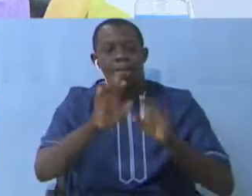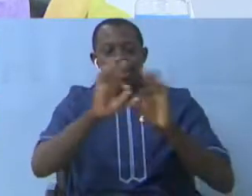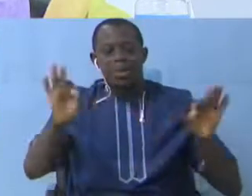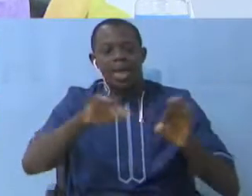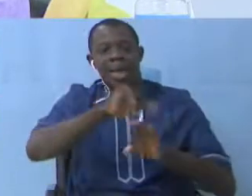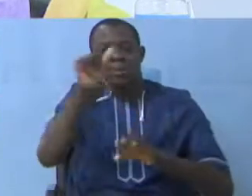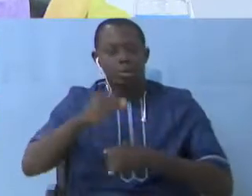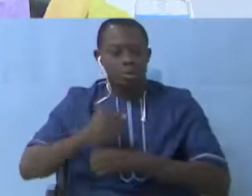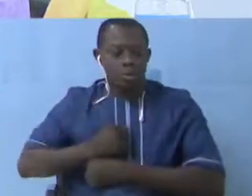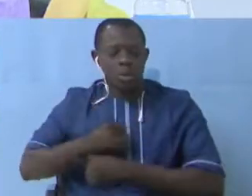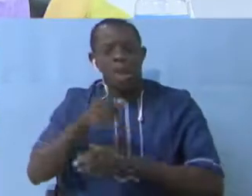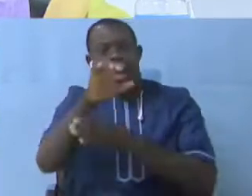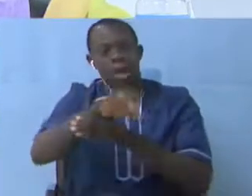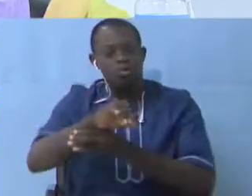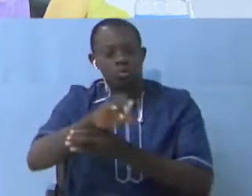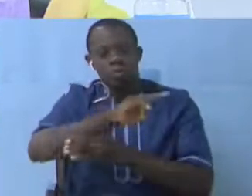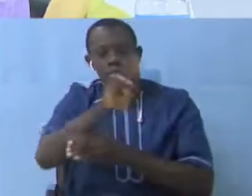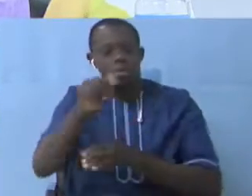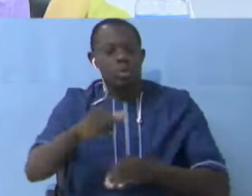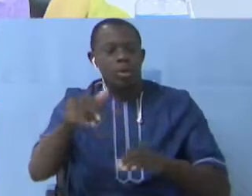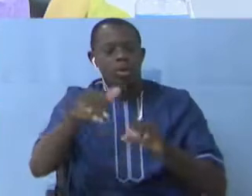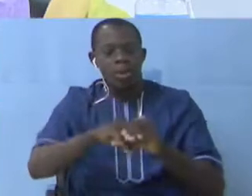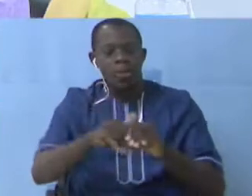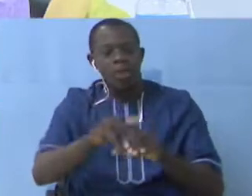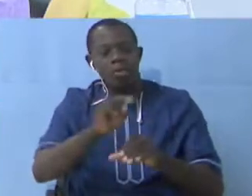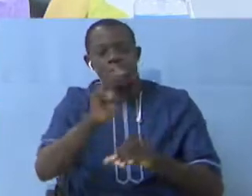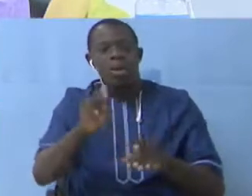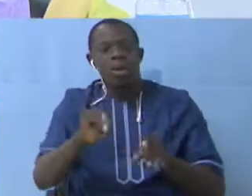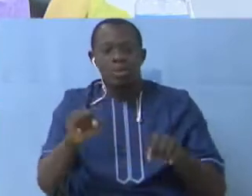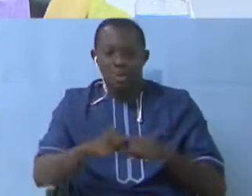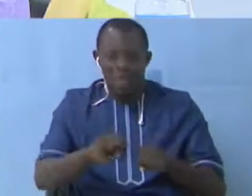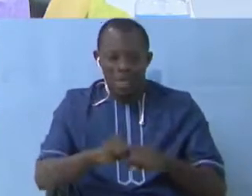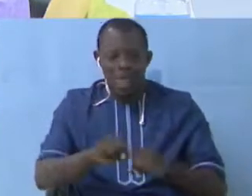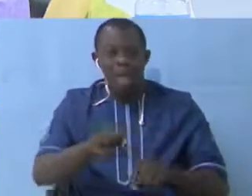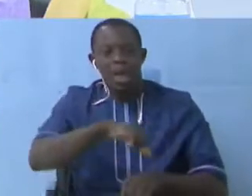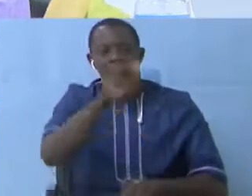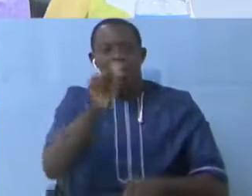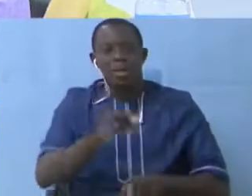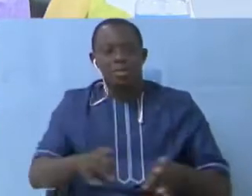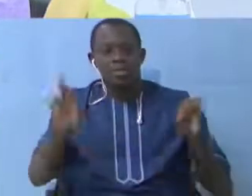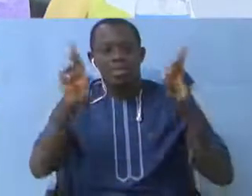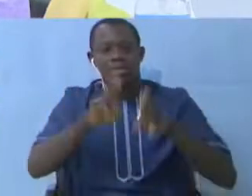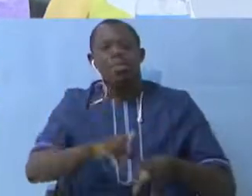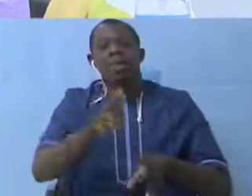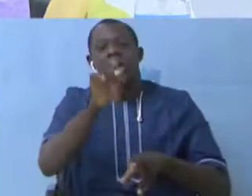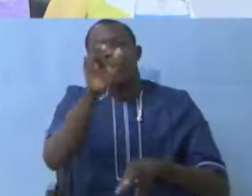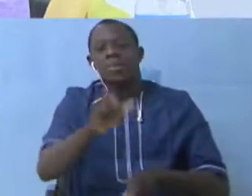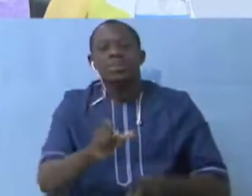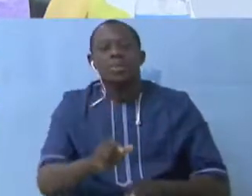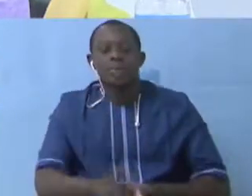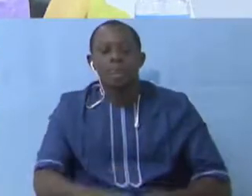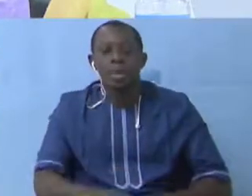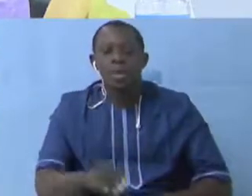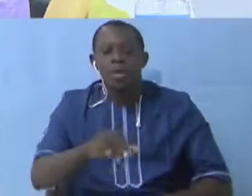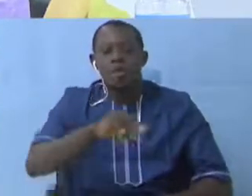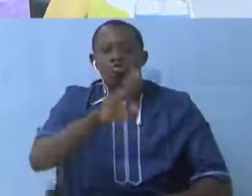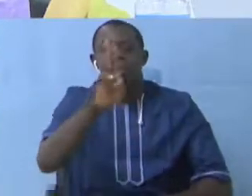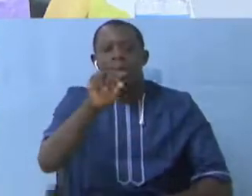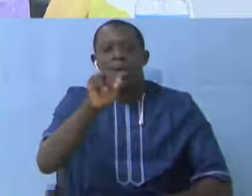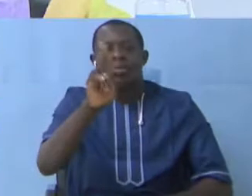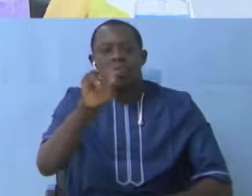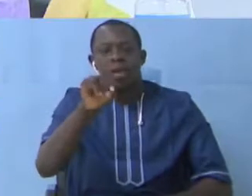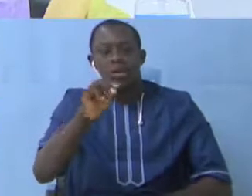Council, and of course the Senegal and their representative at the UN Security